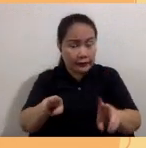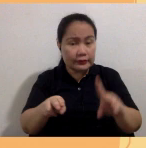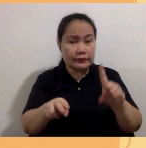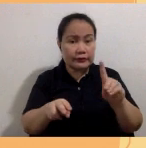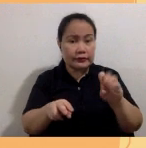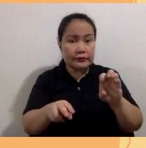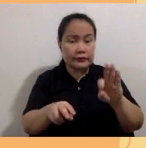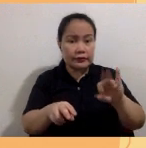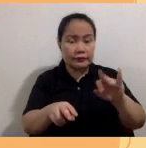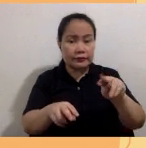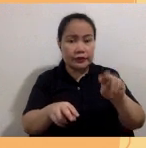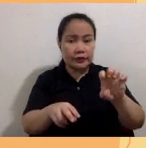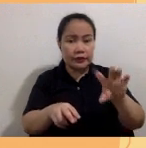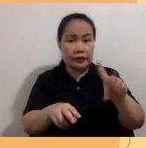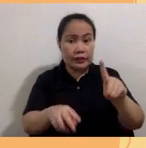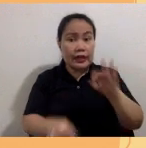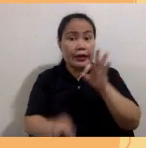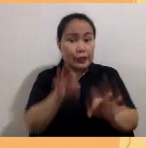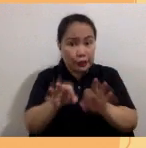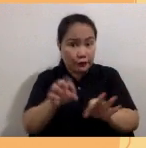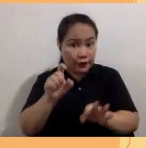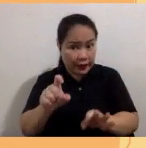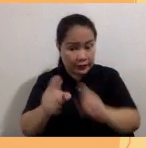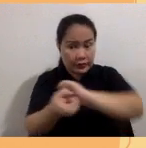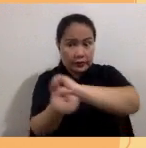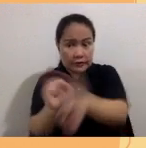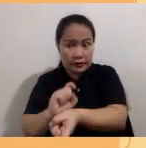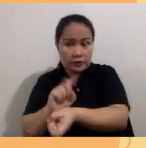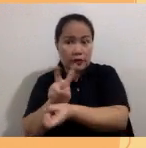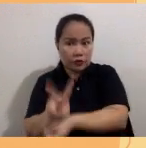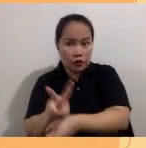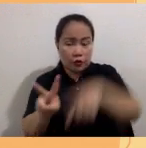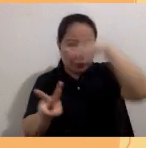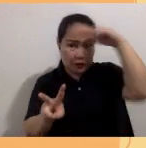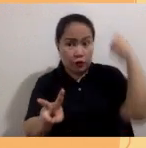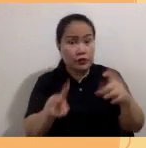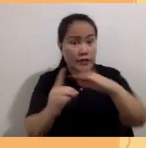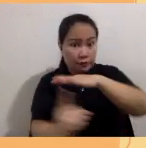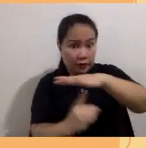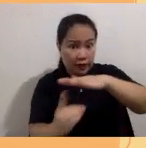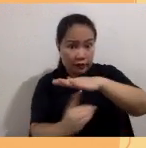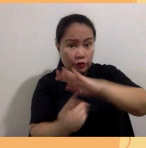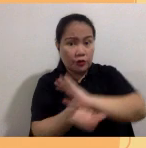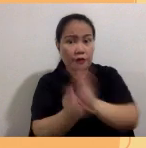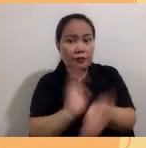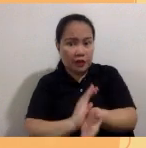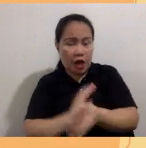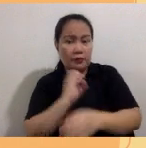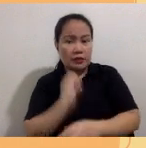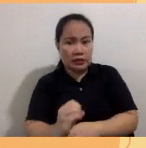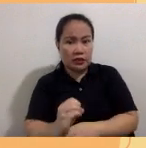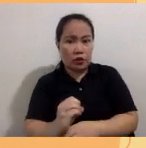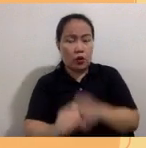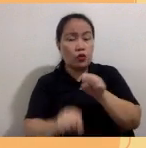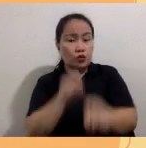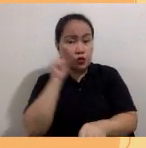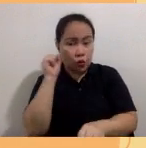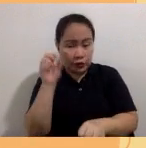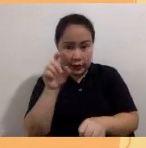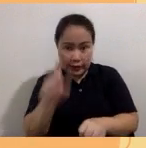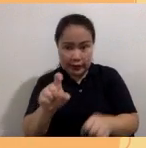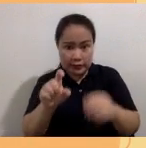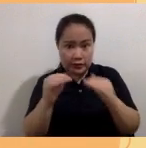if x is replaced by 2 because the denominator would be 0. So, ito